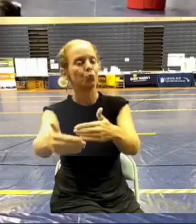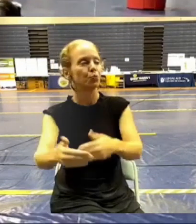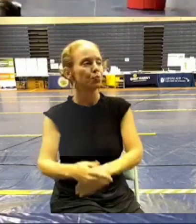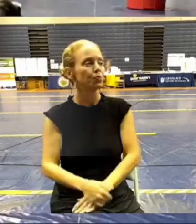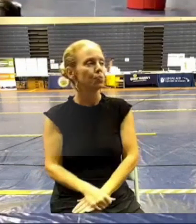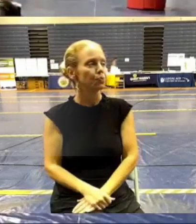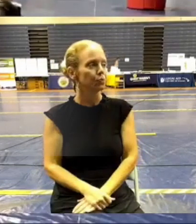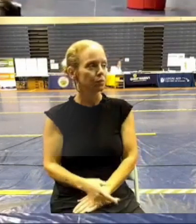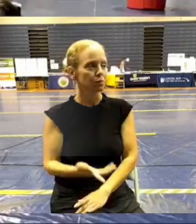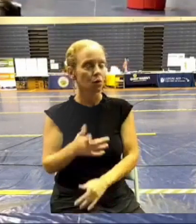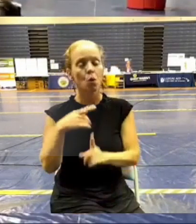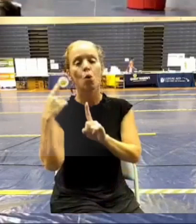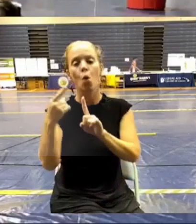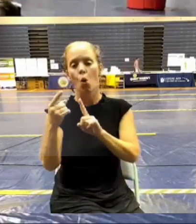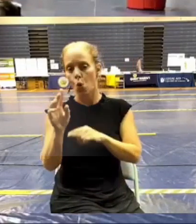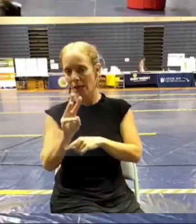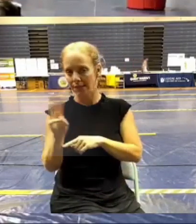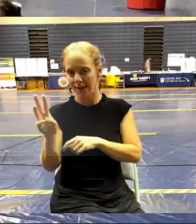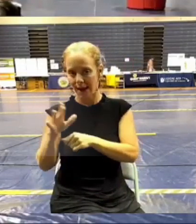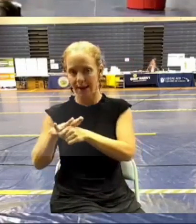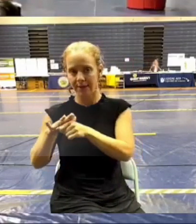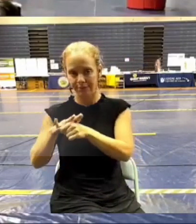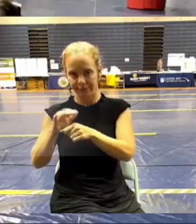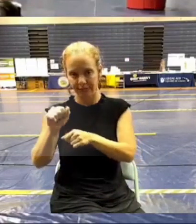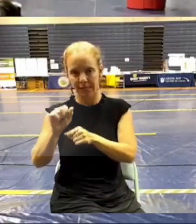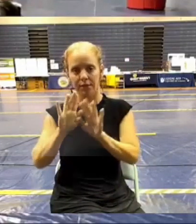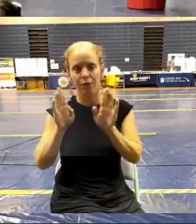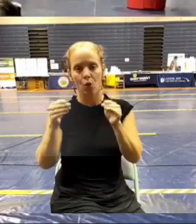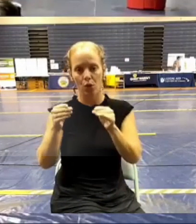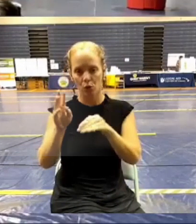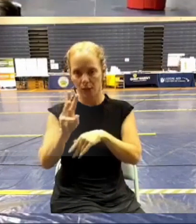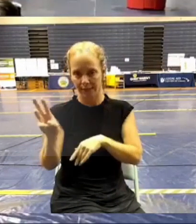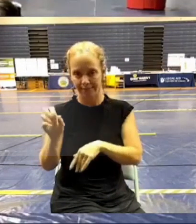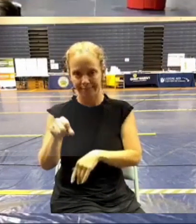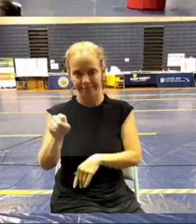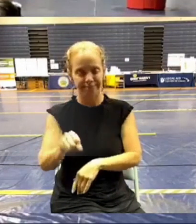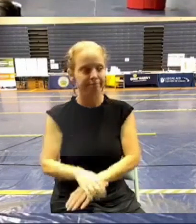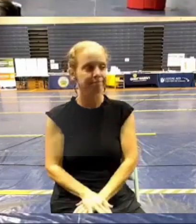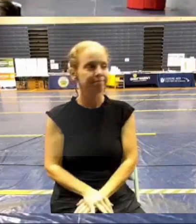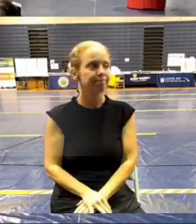On the west side? Yes, on the west side is our primary focus, yes.